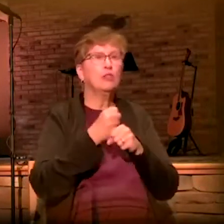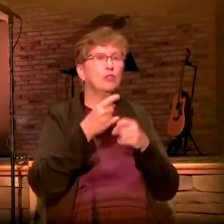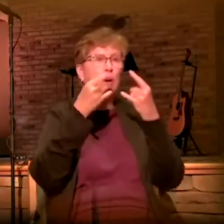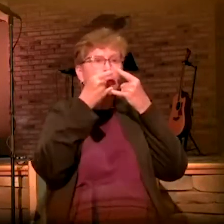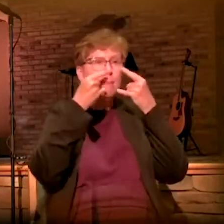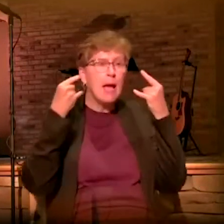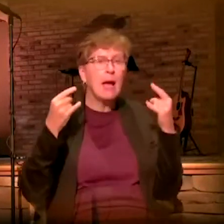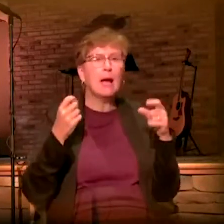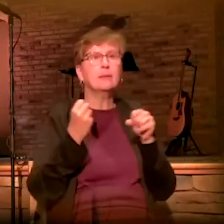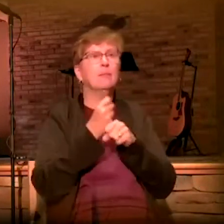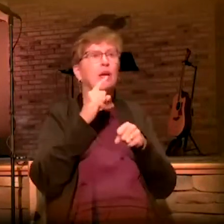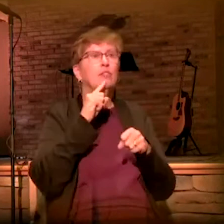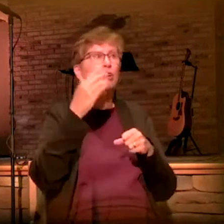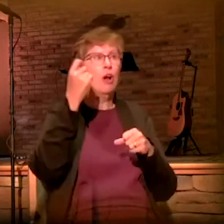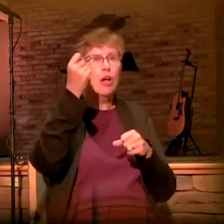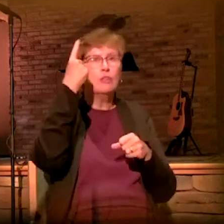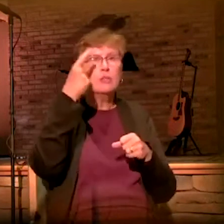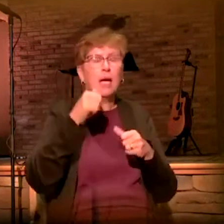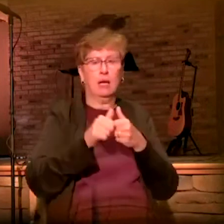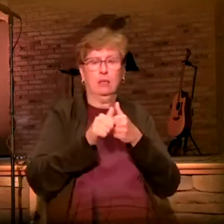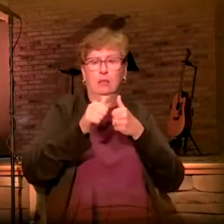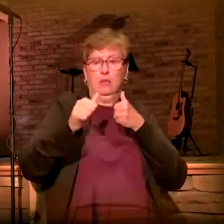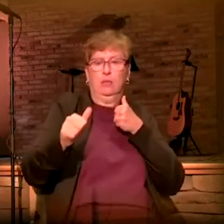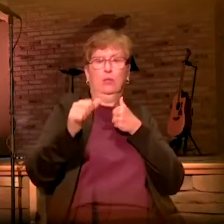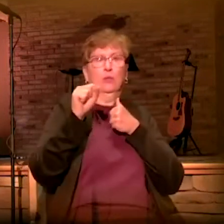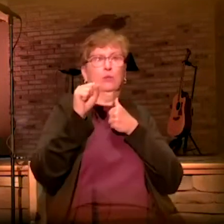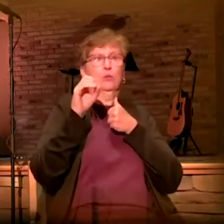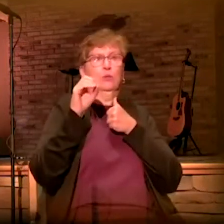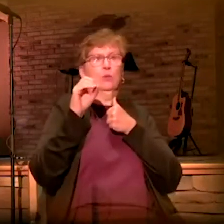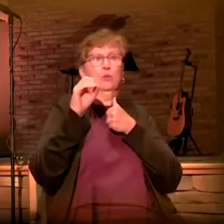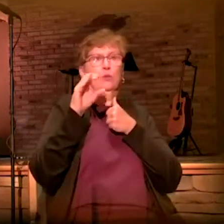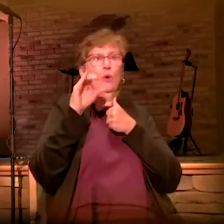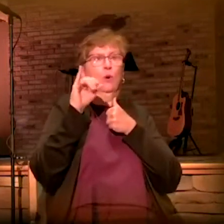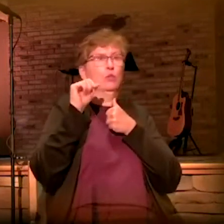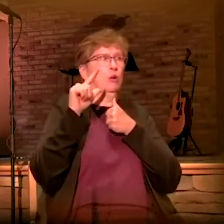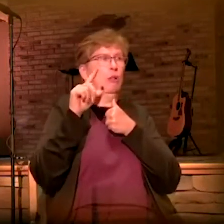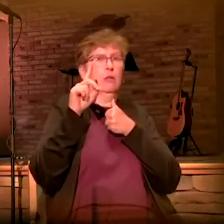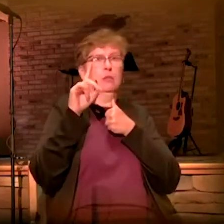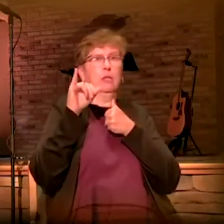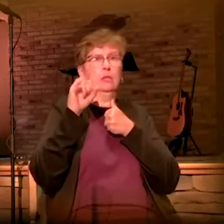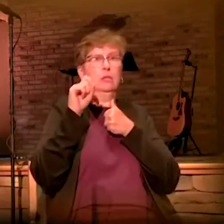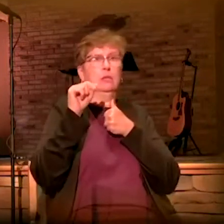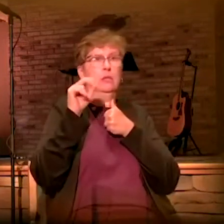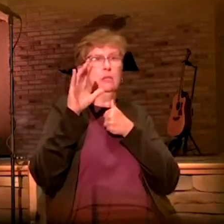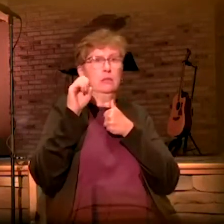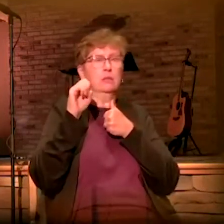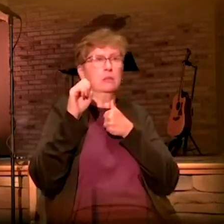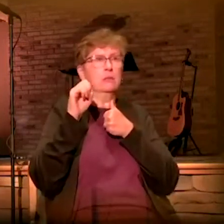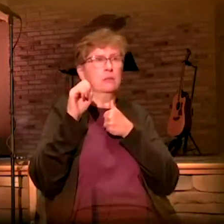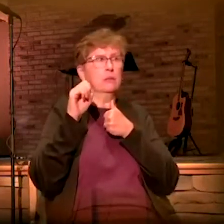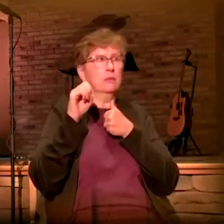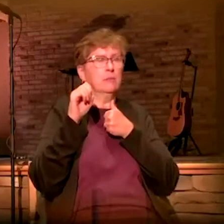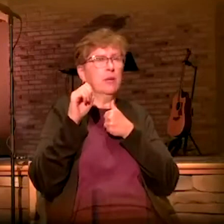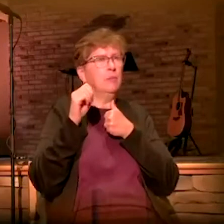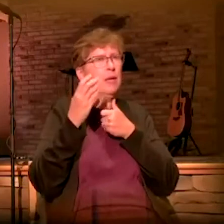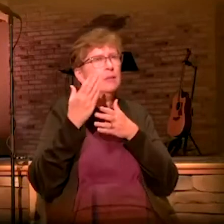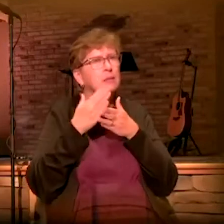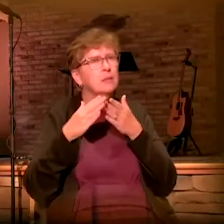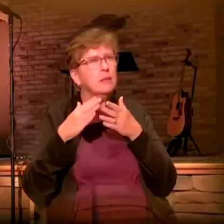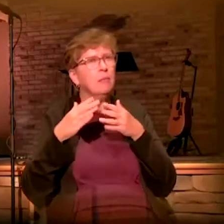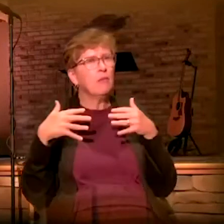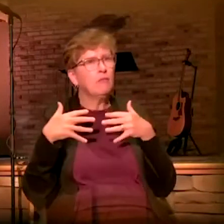distancing is all about. And these are times where there may be a little bit of fear, maybe a whole lot of fear and